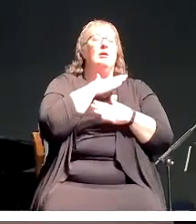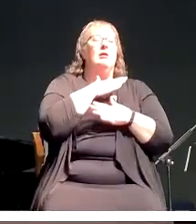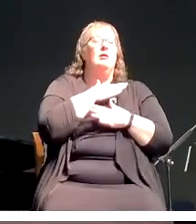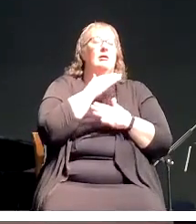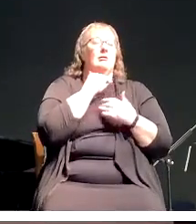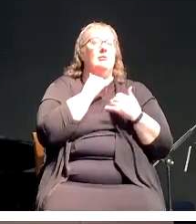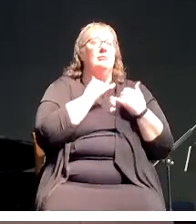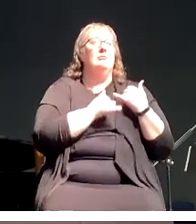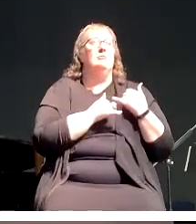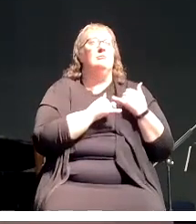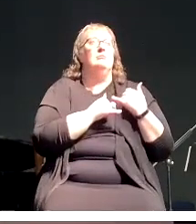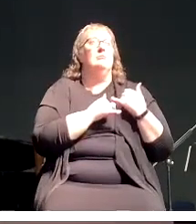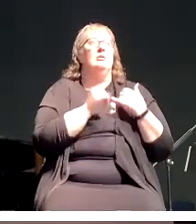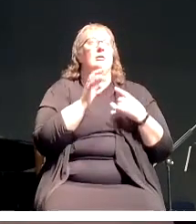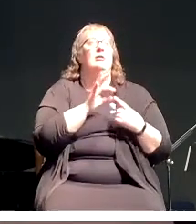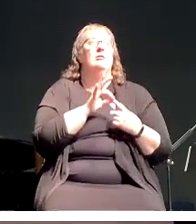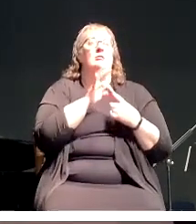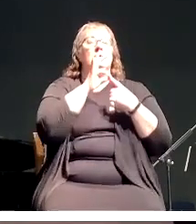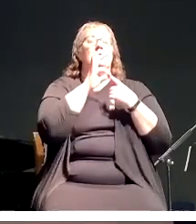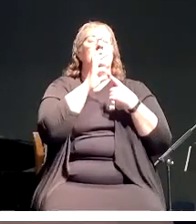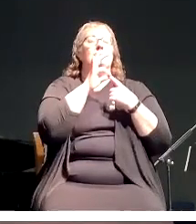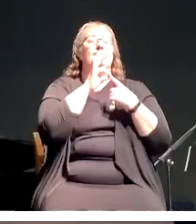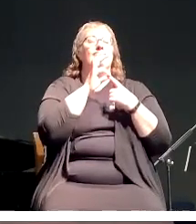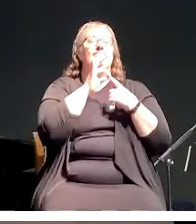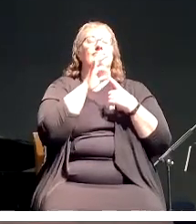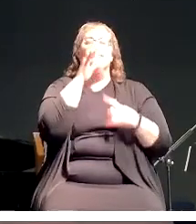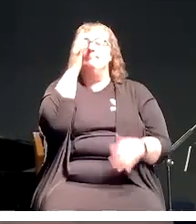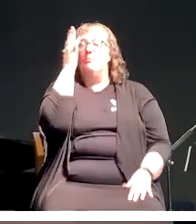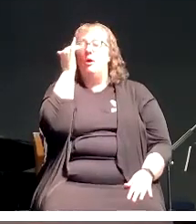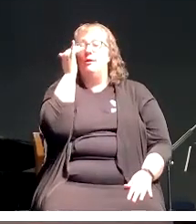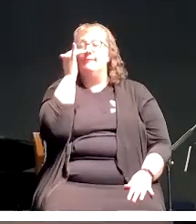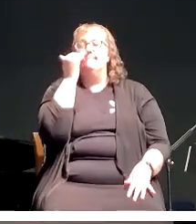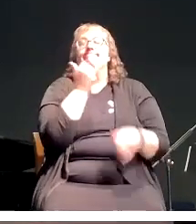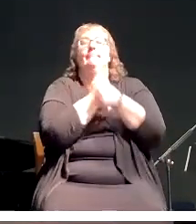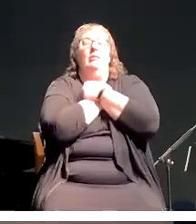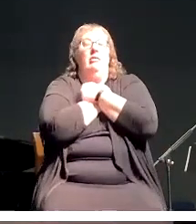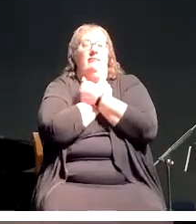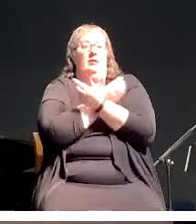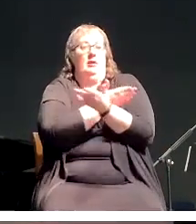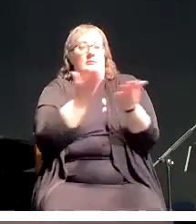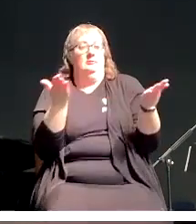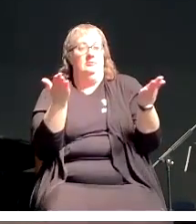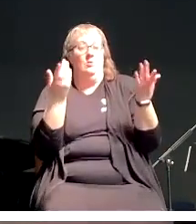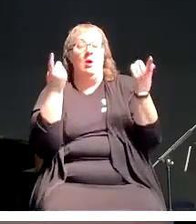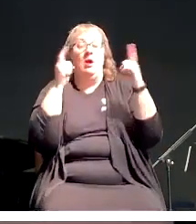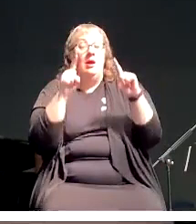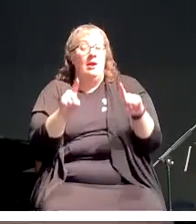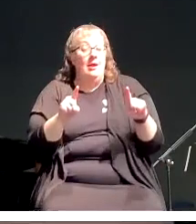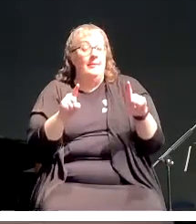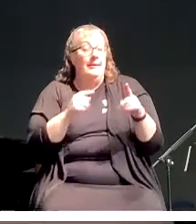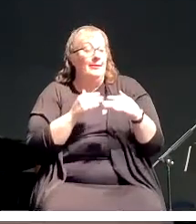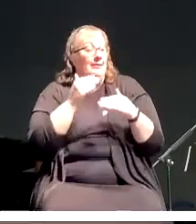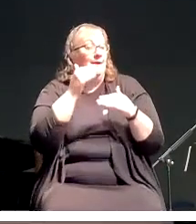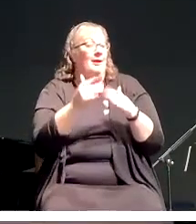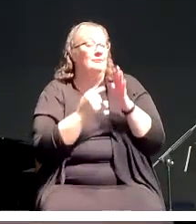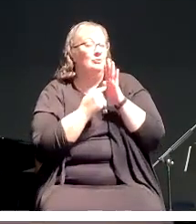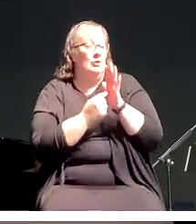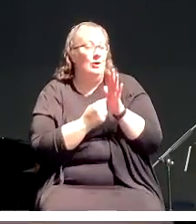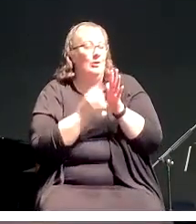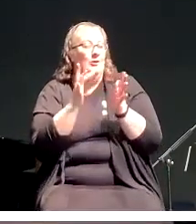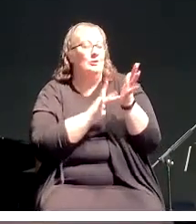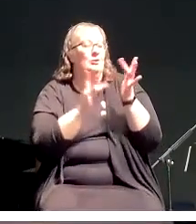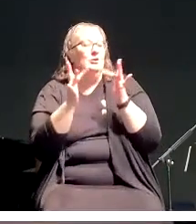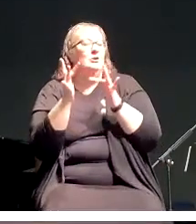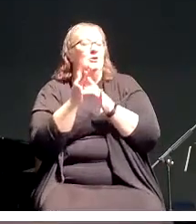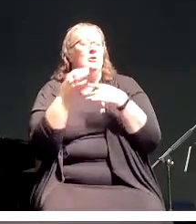choice. And that was all because he loved us. But what happened next showed us that Jesus has